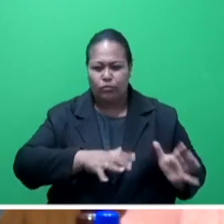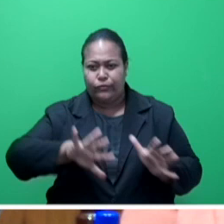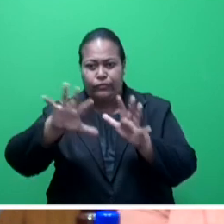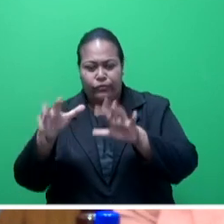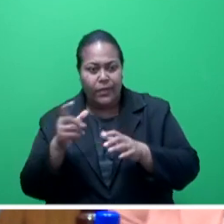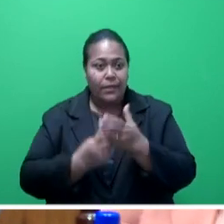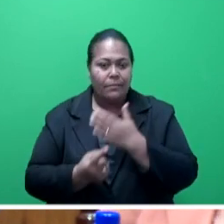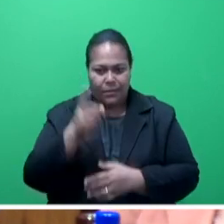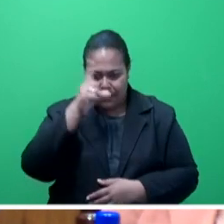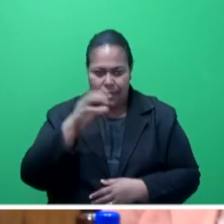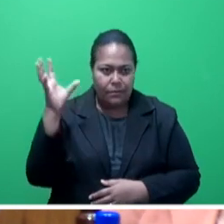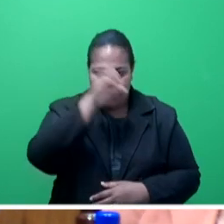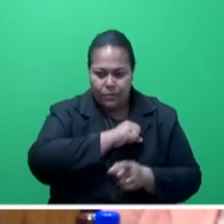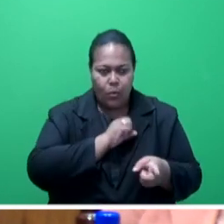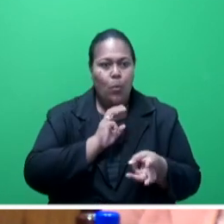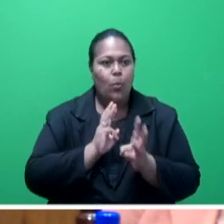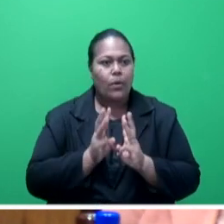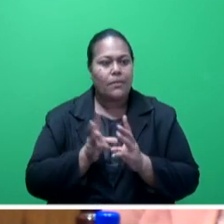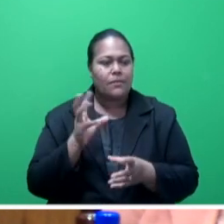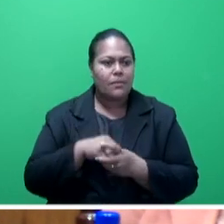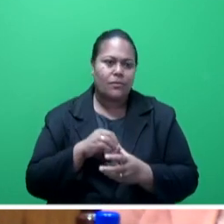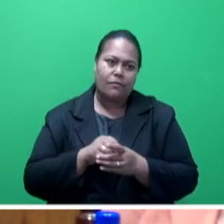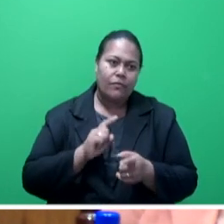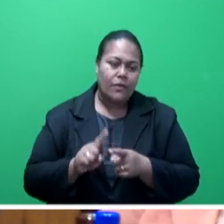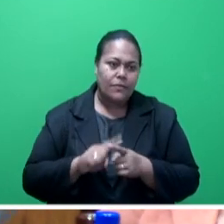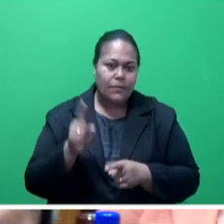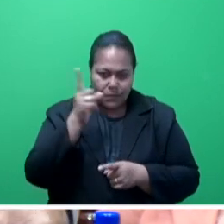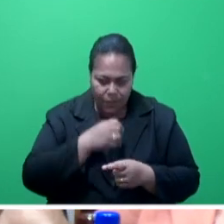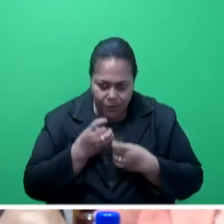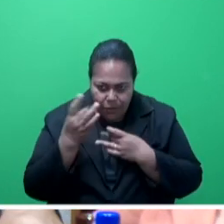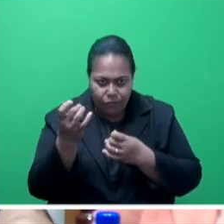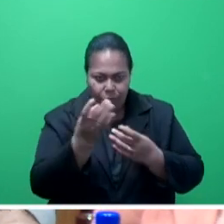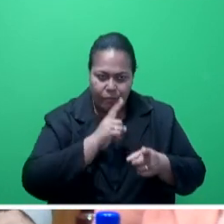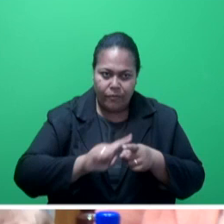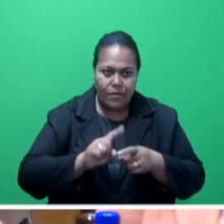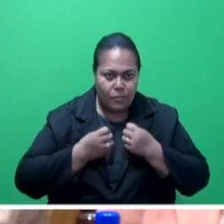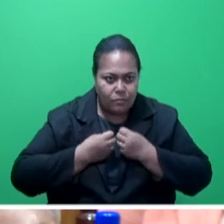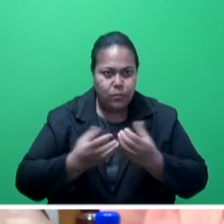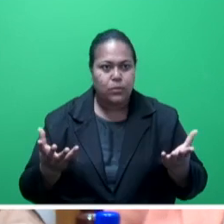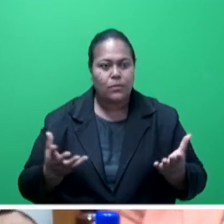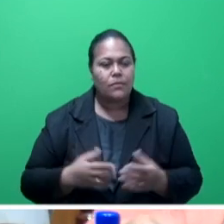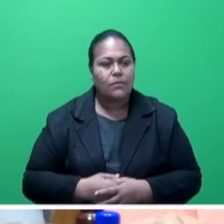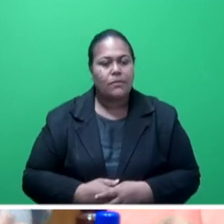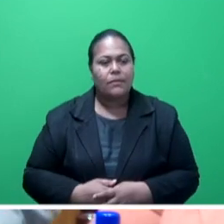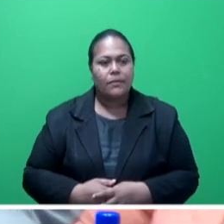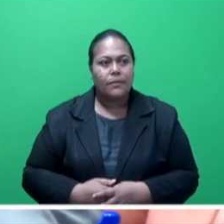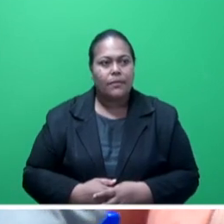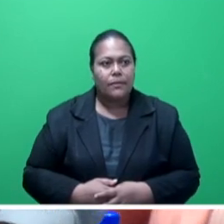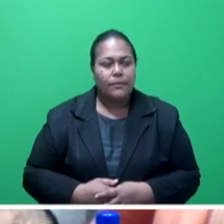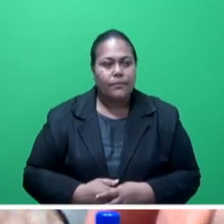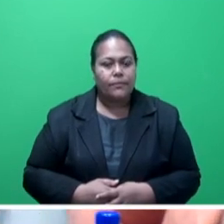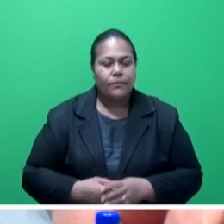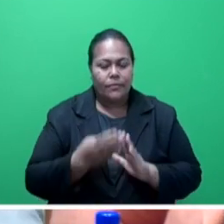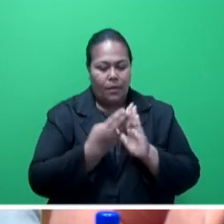capability, seismic data management, and the timely dissemination of earthquake information to the public. The budget also